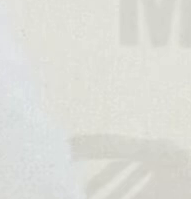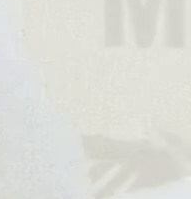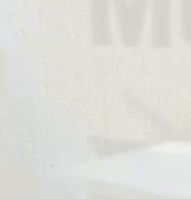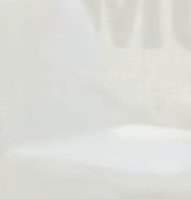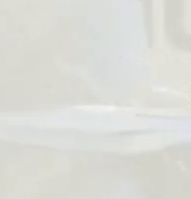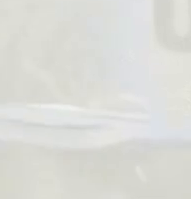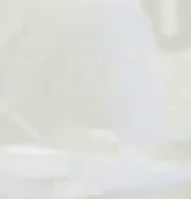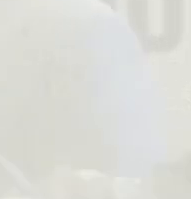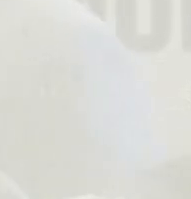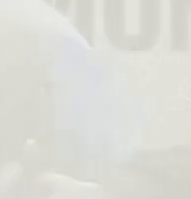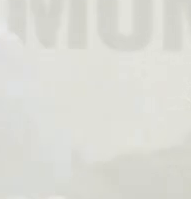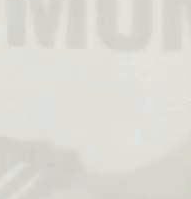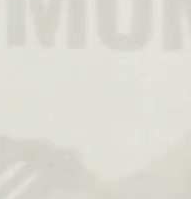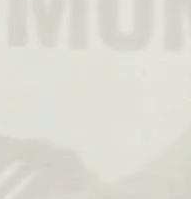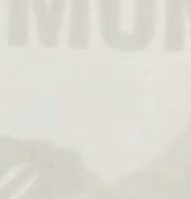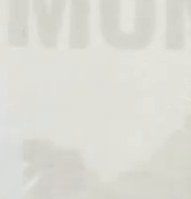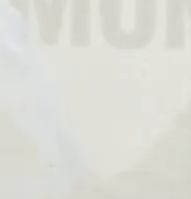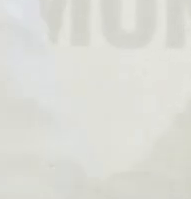Y Paula.